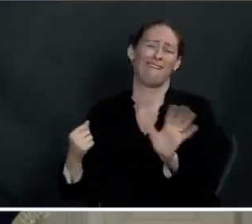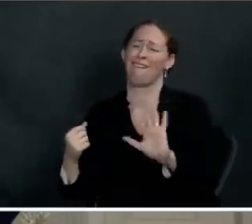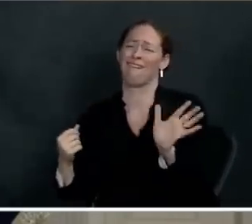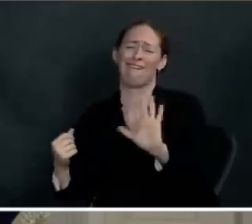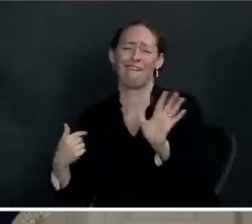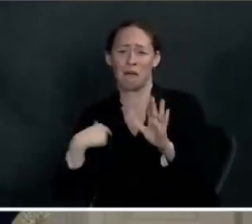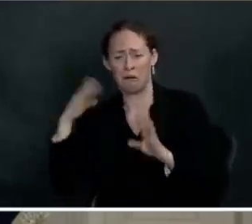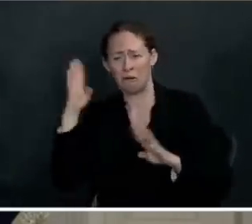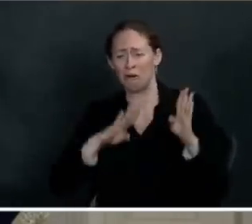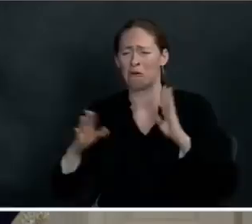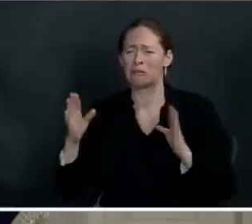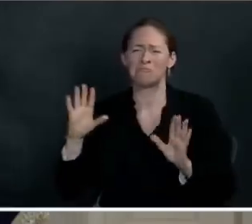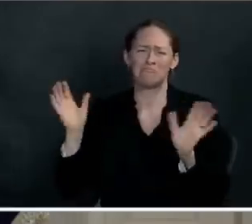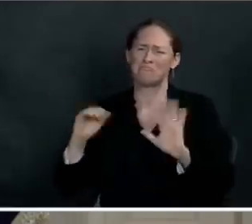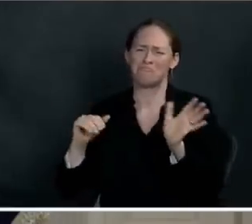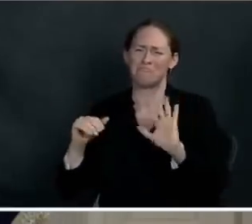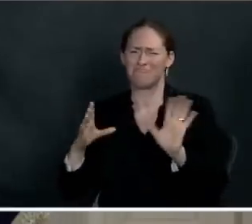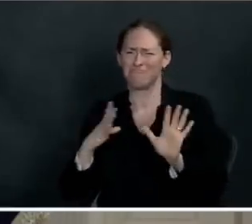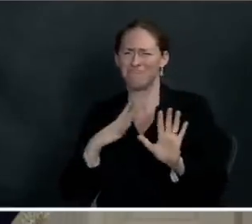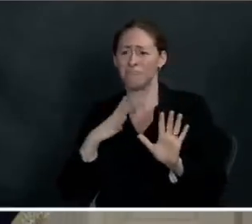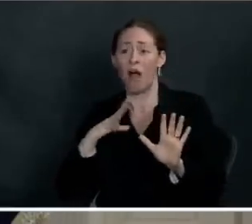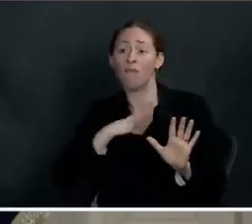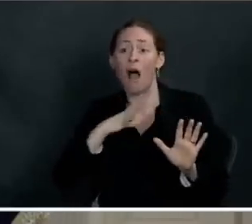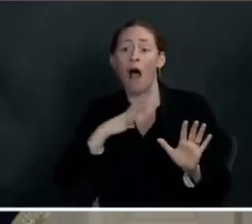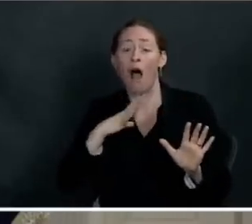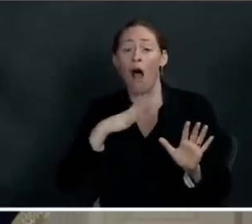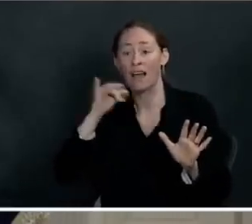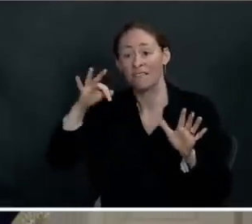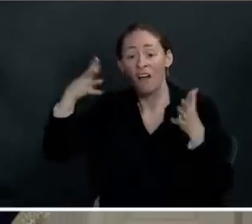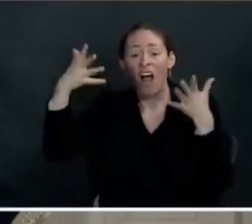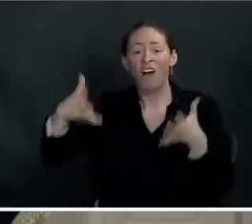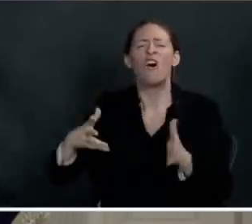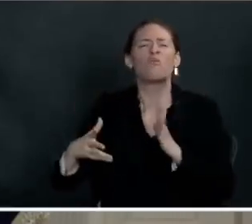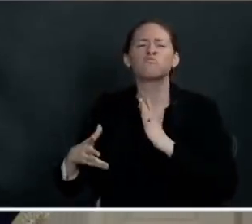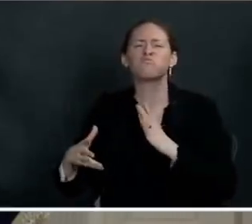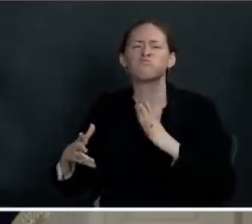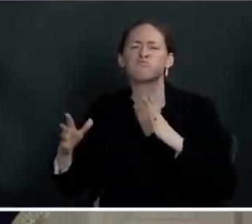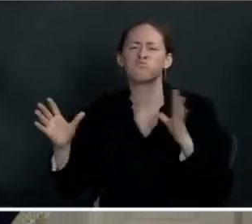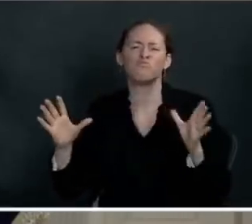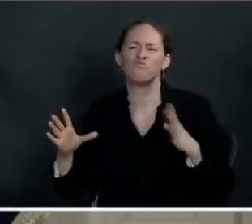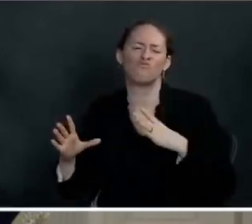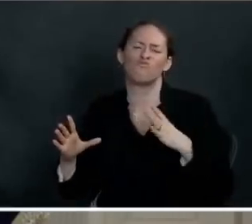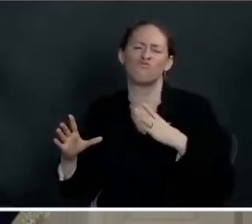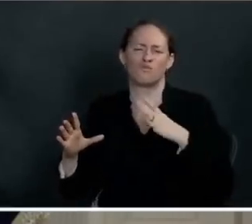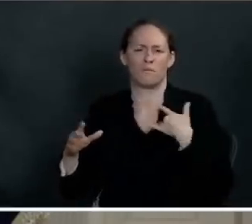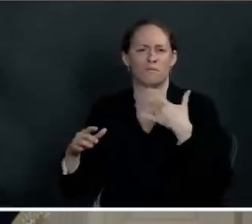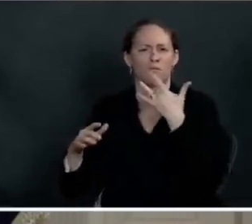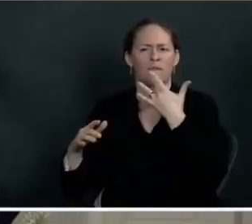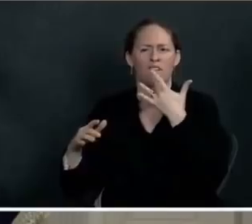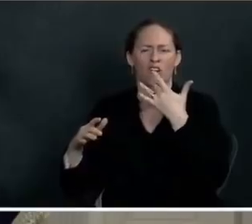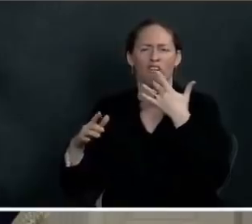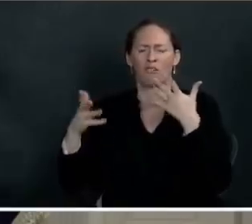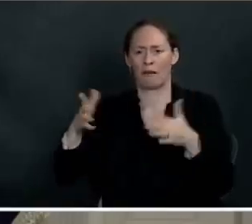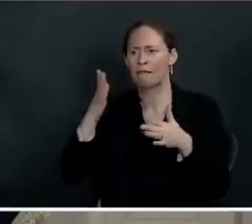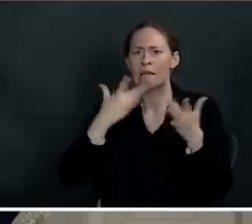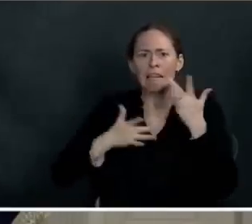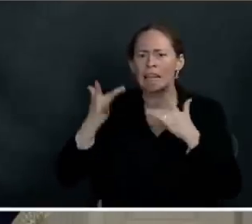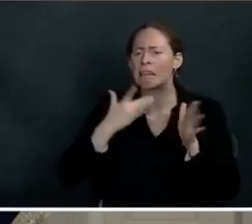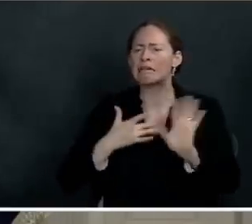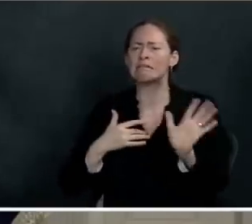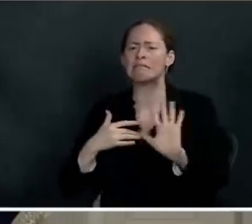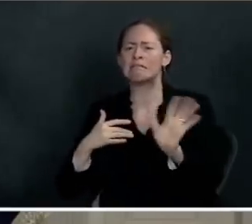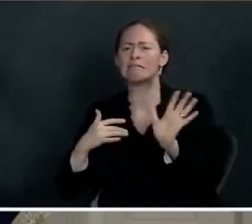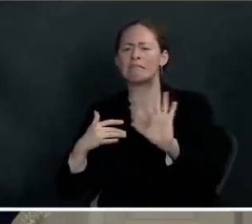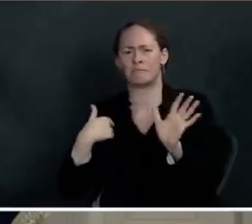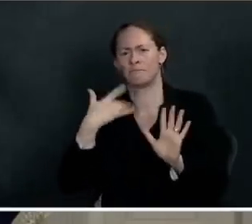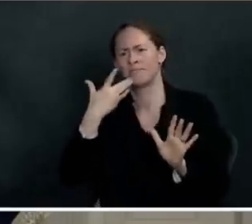the problem, rather than we somehow find interruptions in supply or access. These aggressive steps to increase vaccine